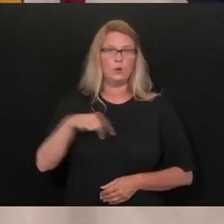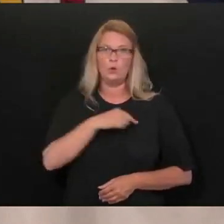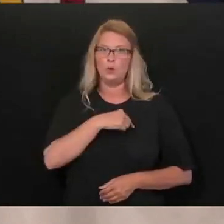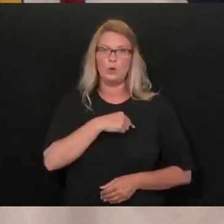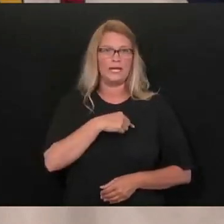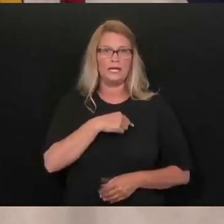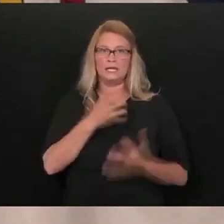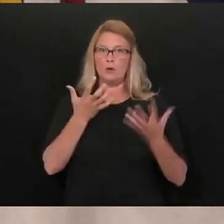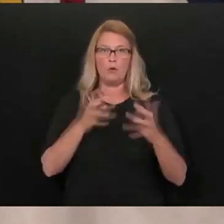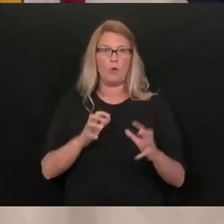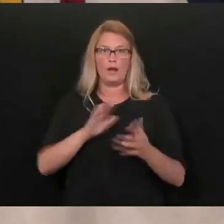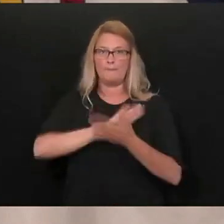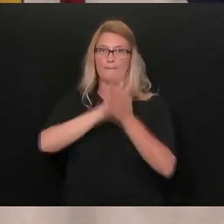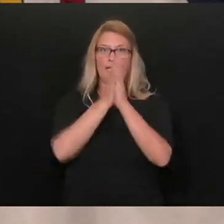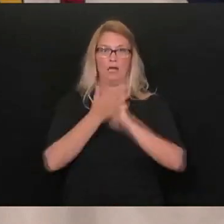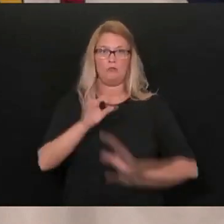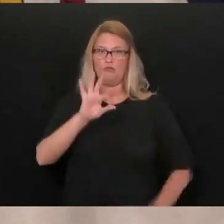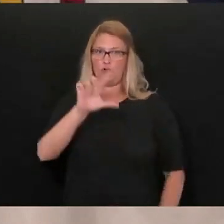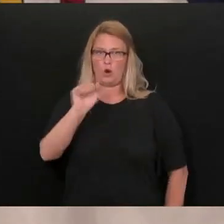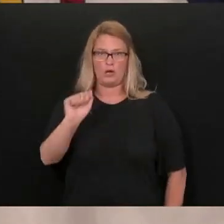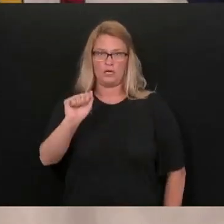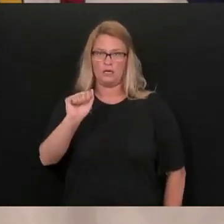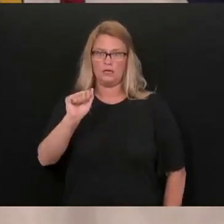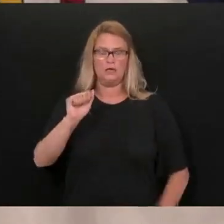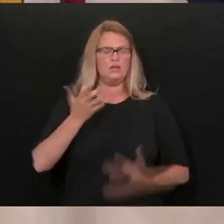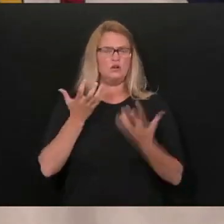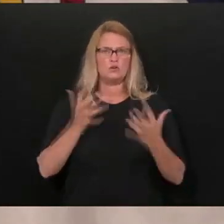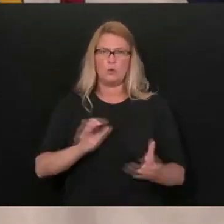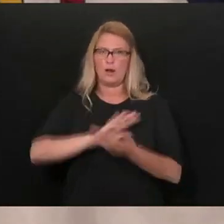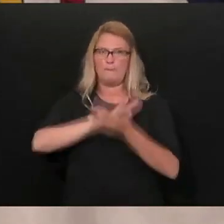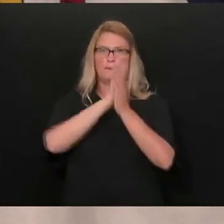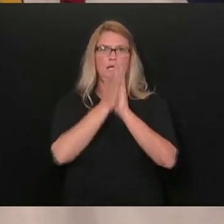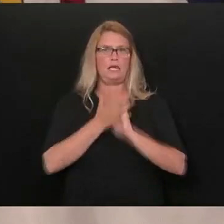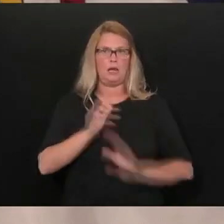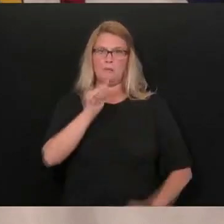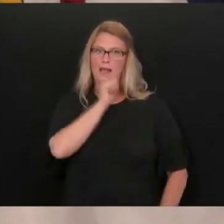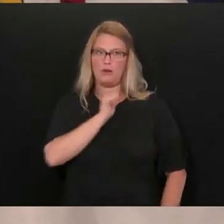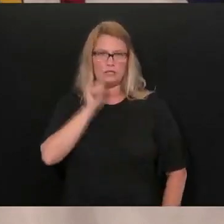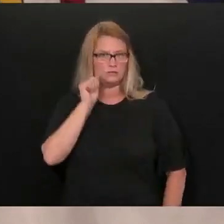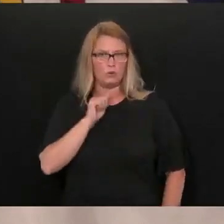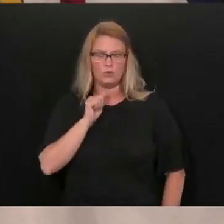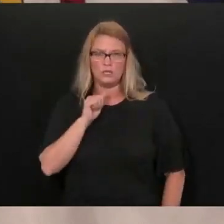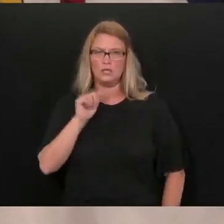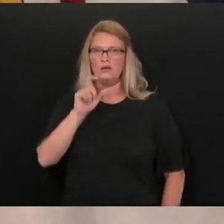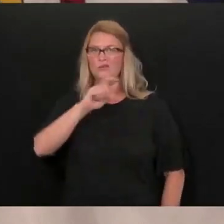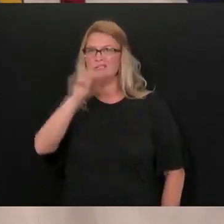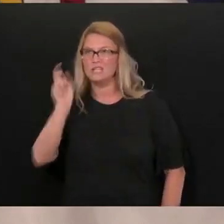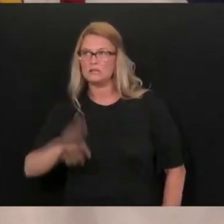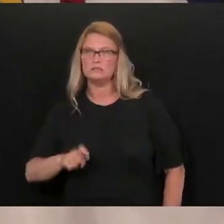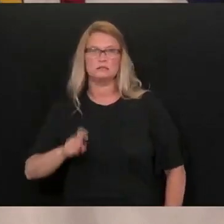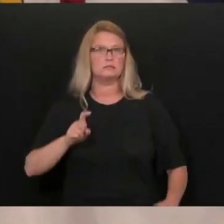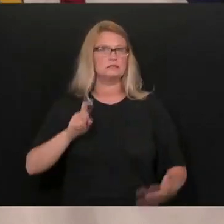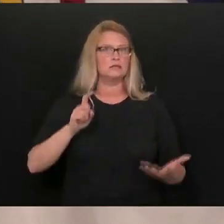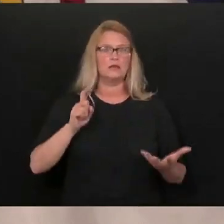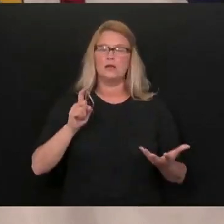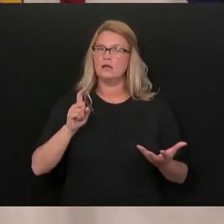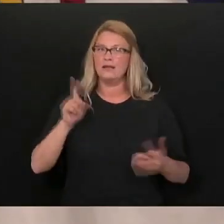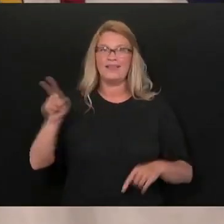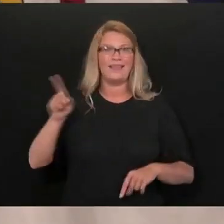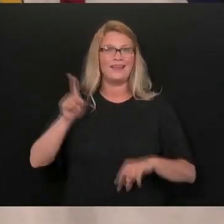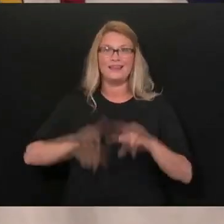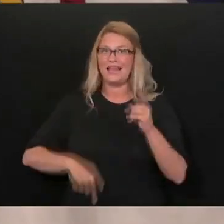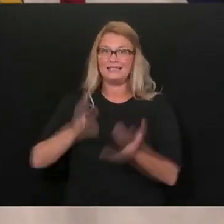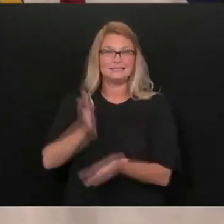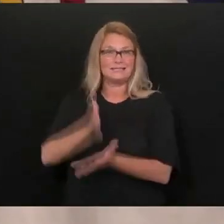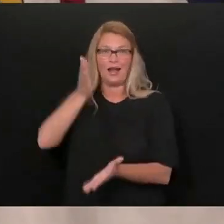up being Florida. We do not want to end up being Arizona or Texas, to where they can't stop